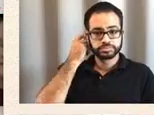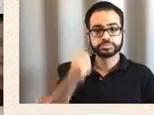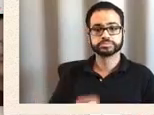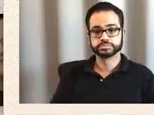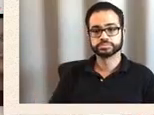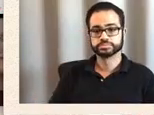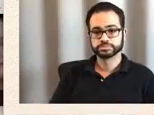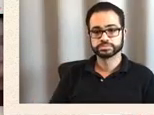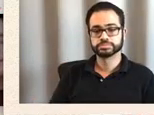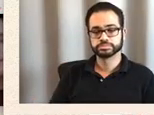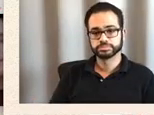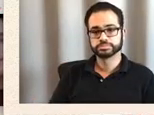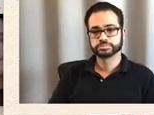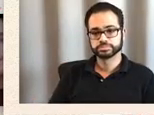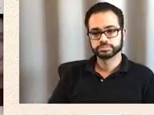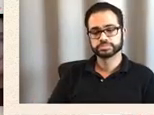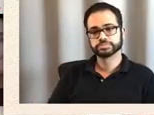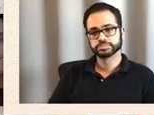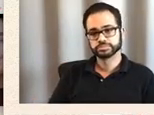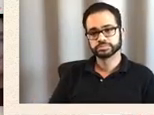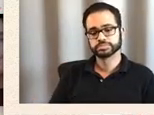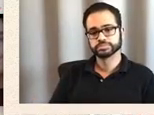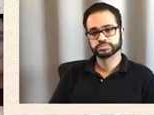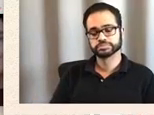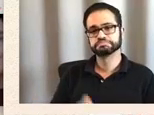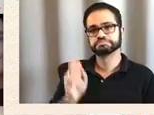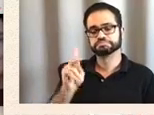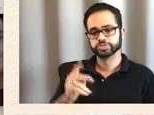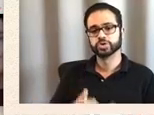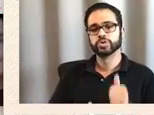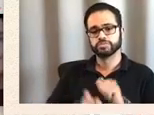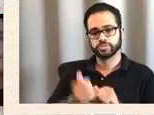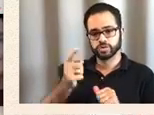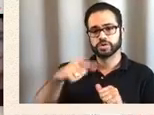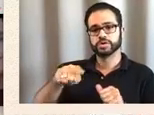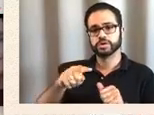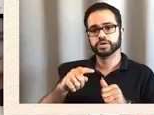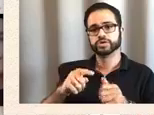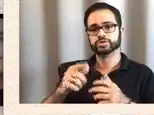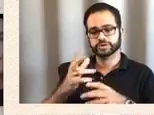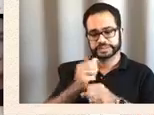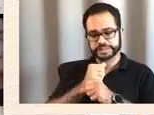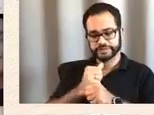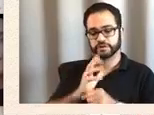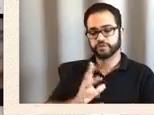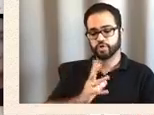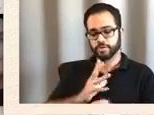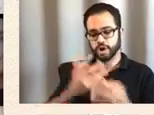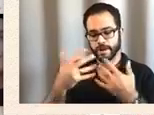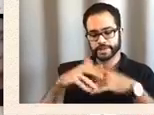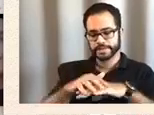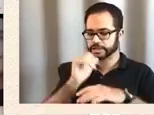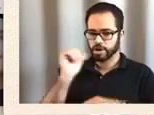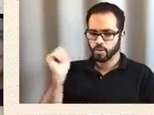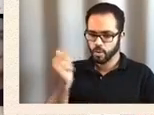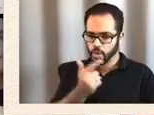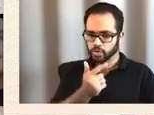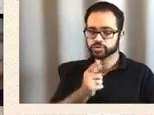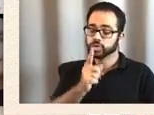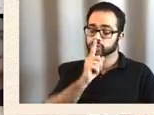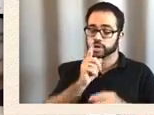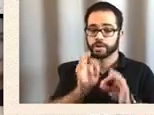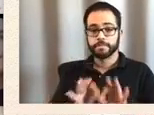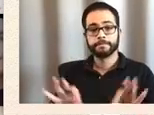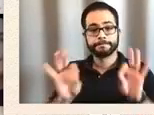so while many of us receive accommodations, not all. And so they are quite important, but they're